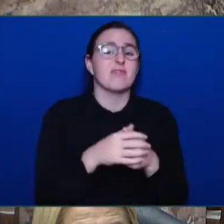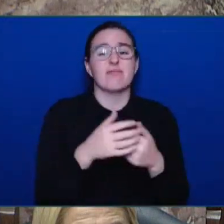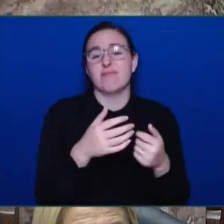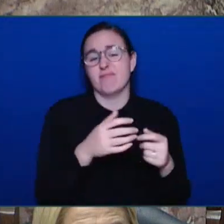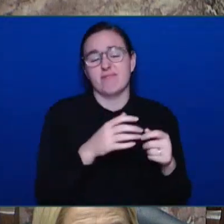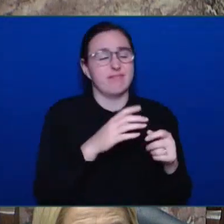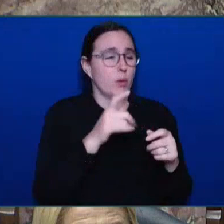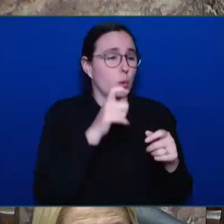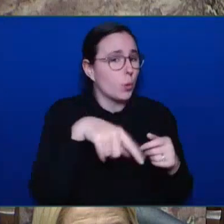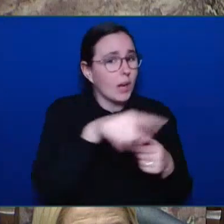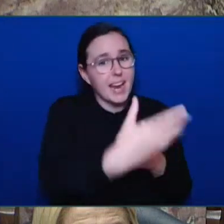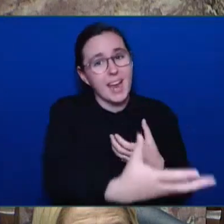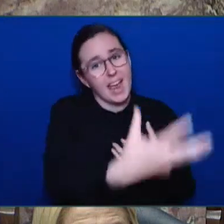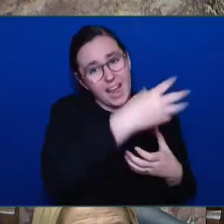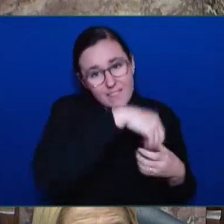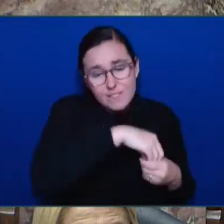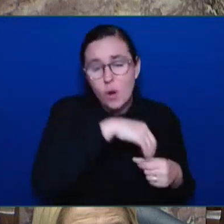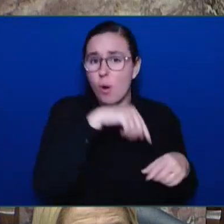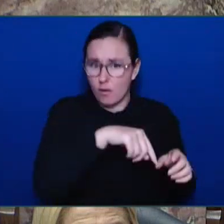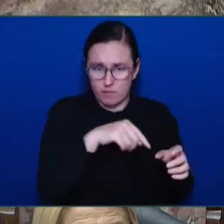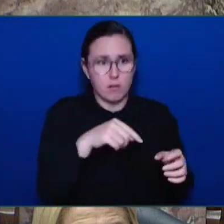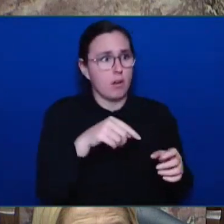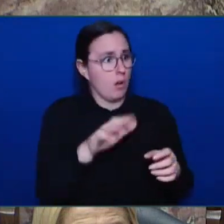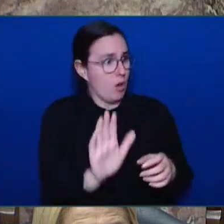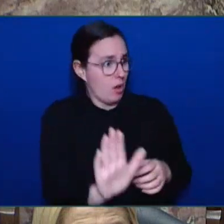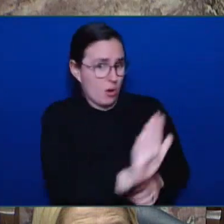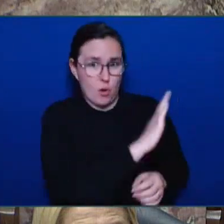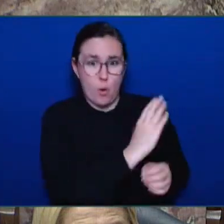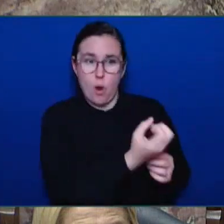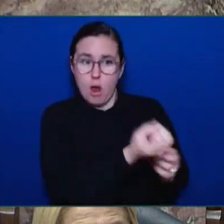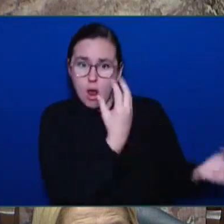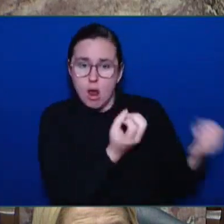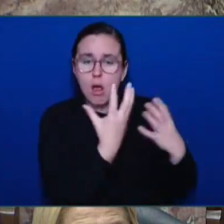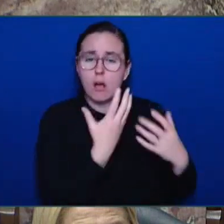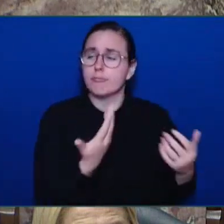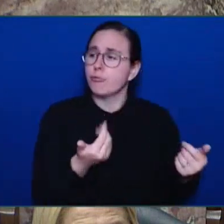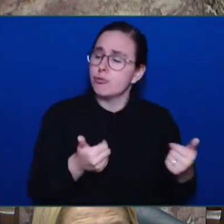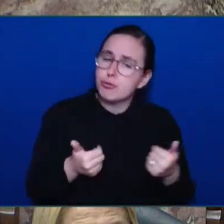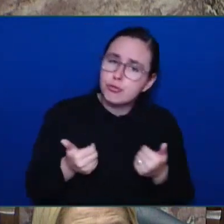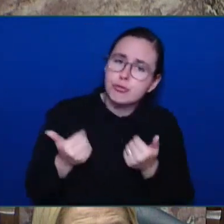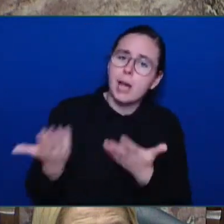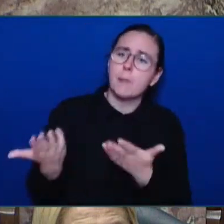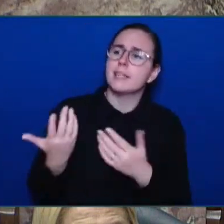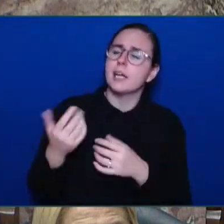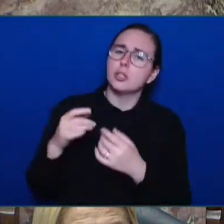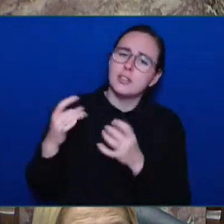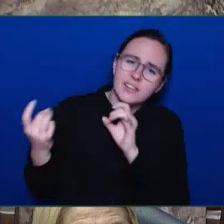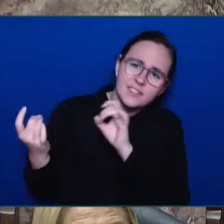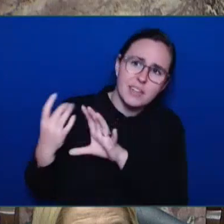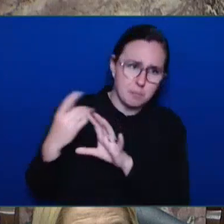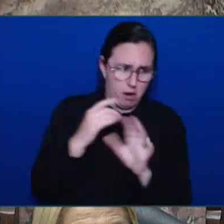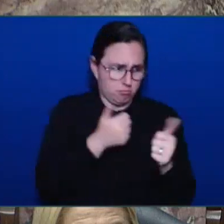recommendations around work that we know is necessary to do in terms of improving how